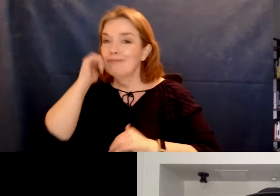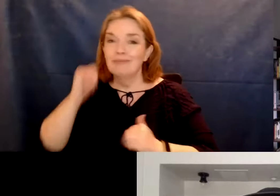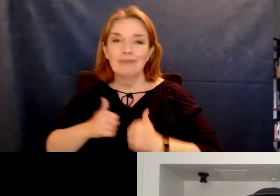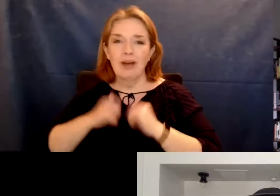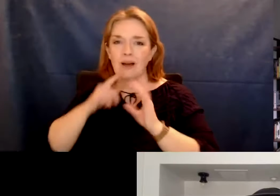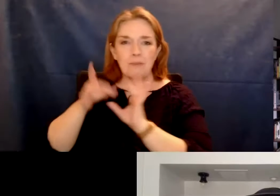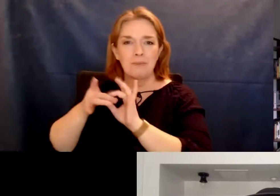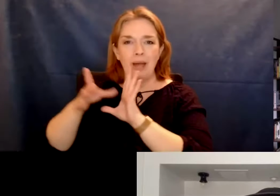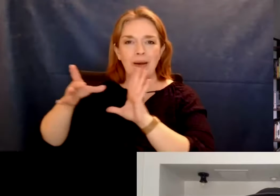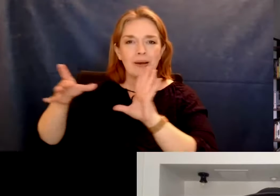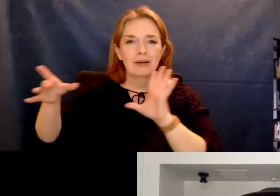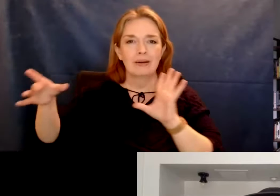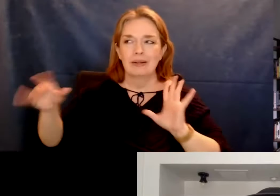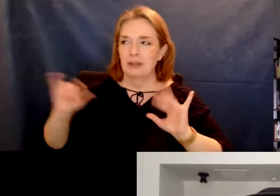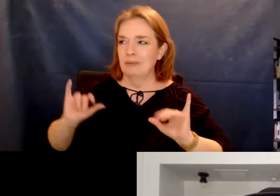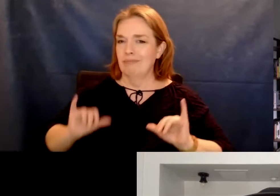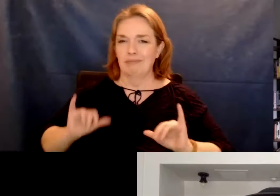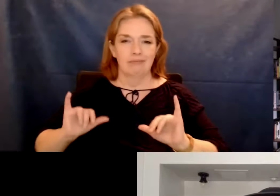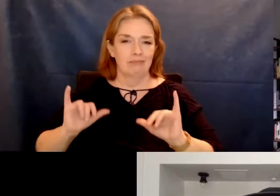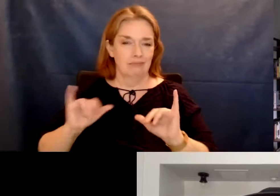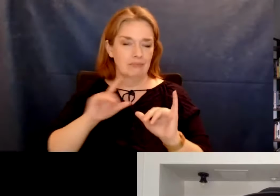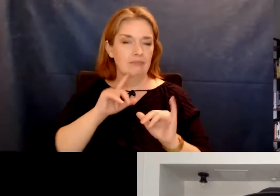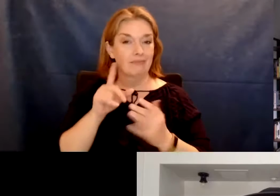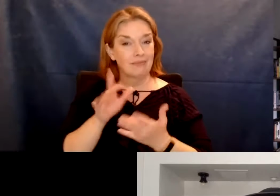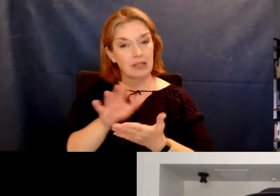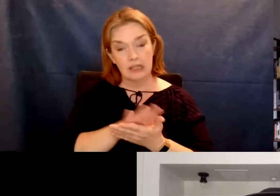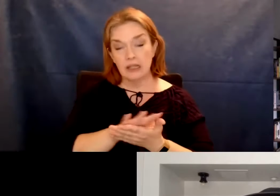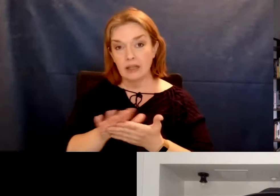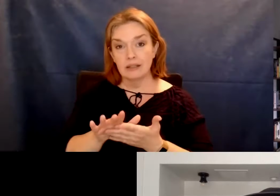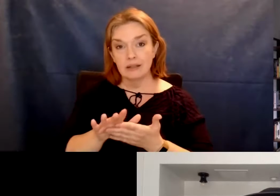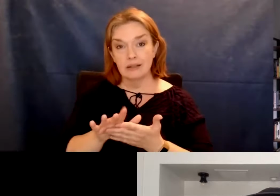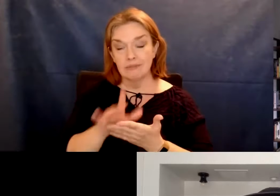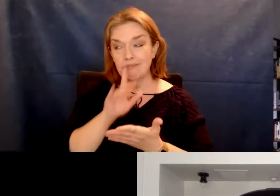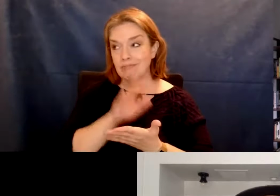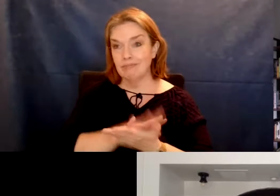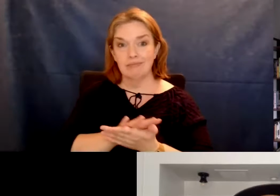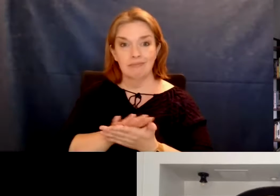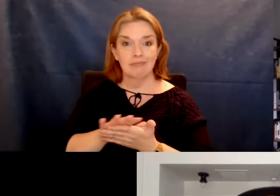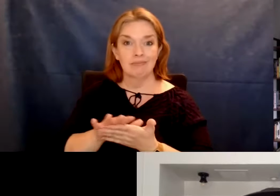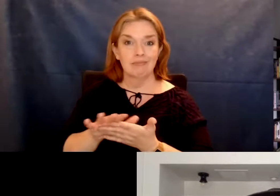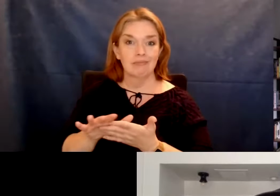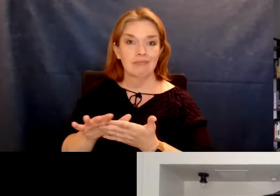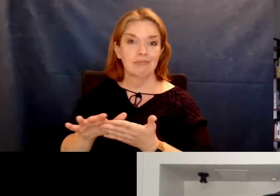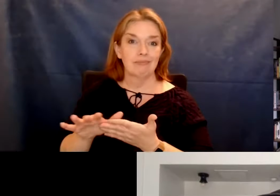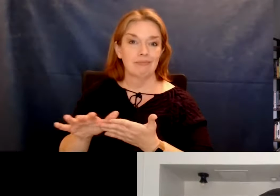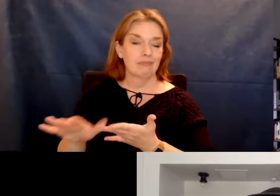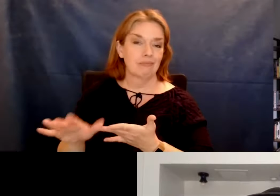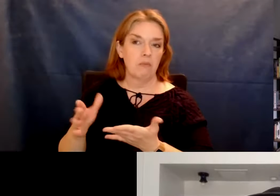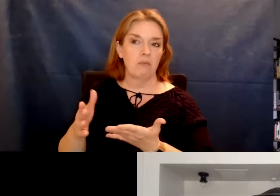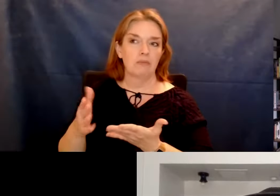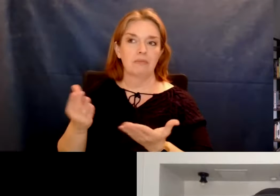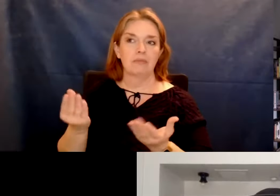and I don't know. It's been quiet and nice, and has allowed me, I think, that